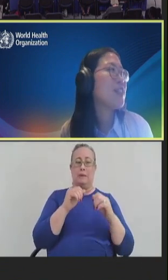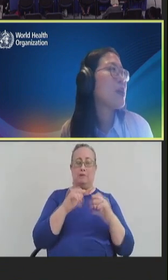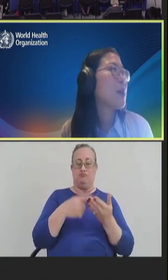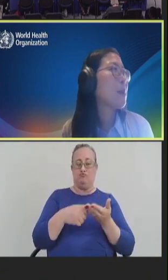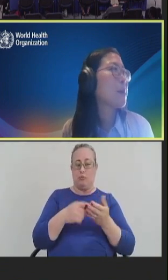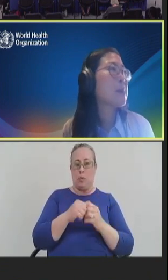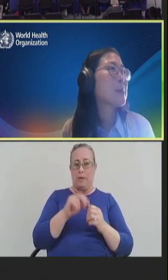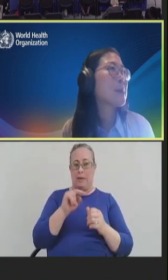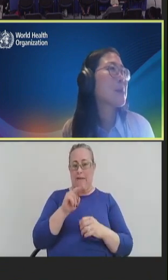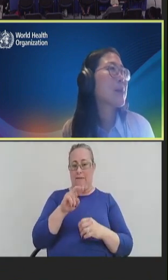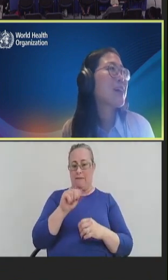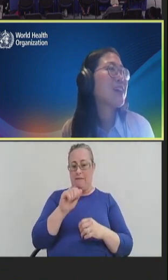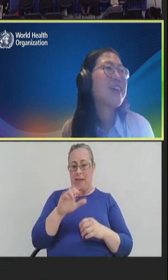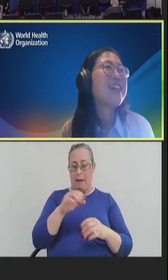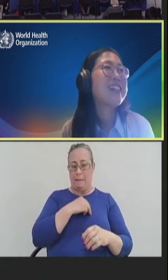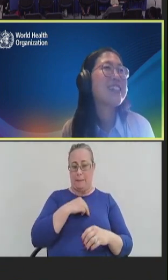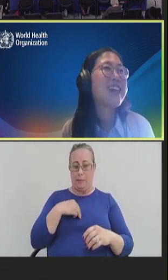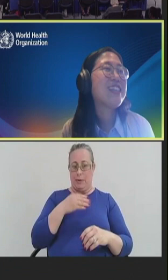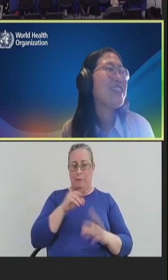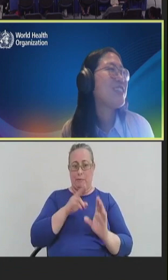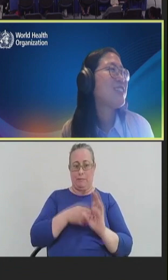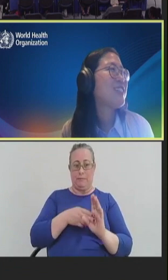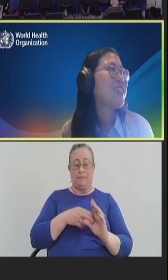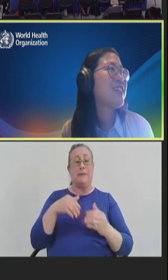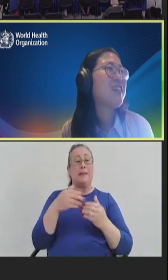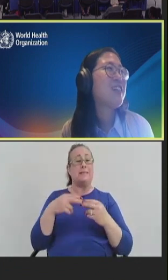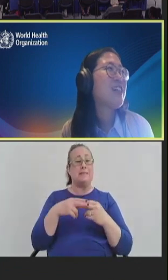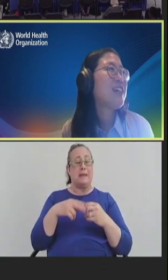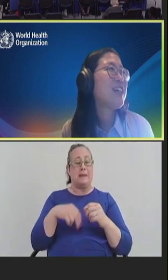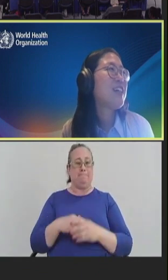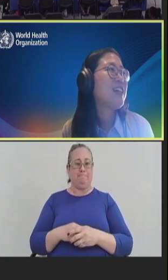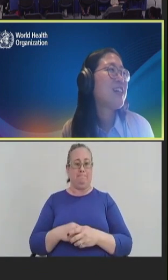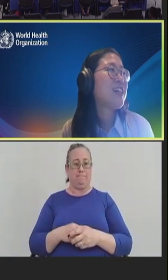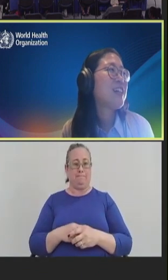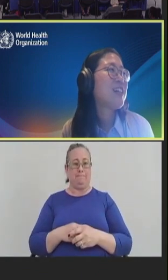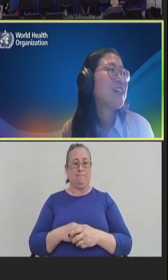slide. And next slide.